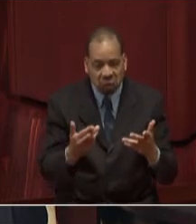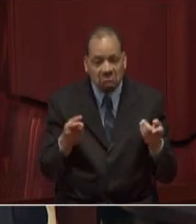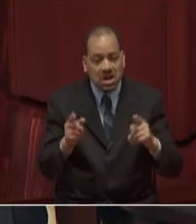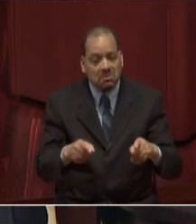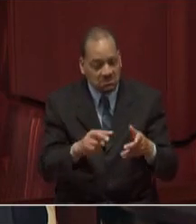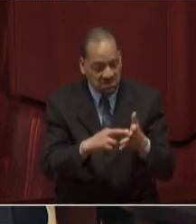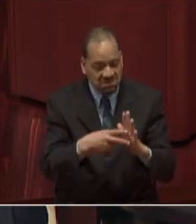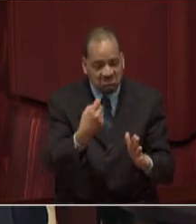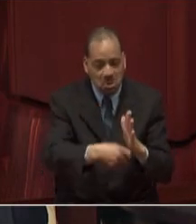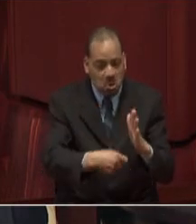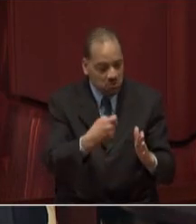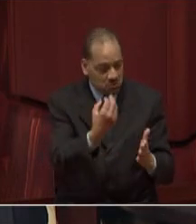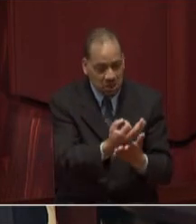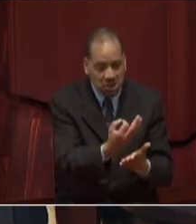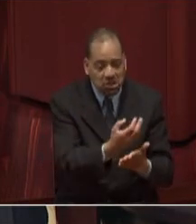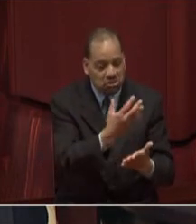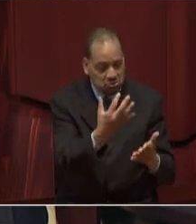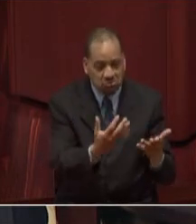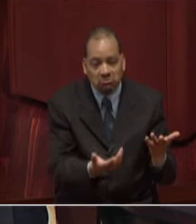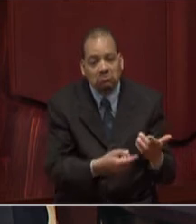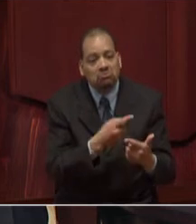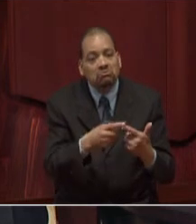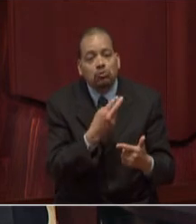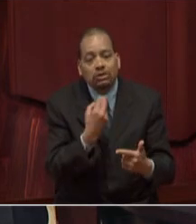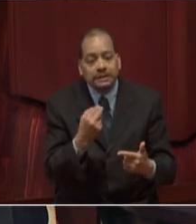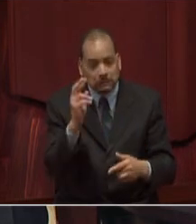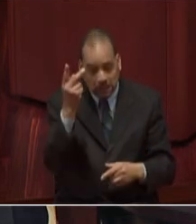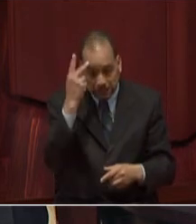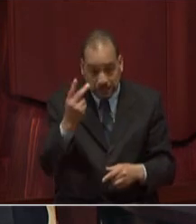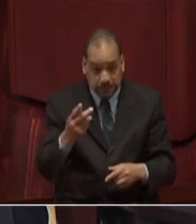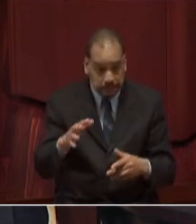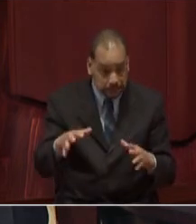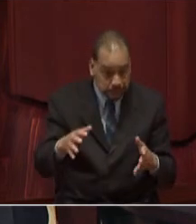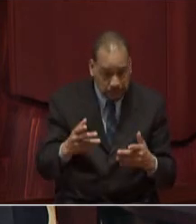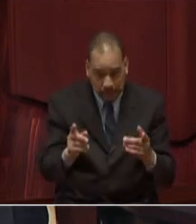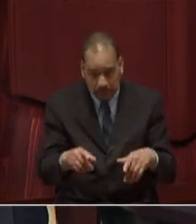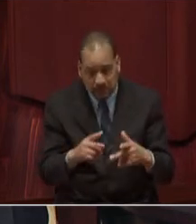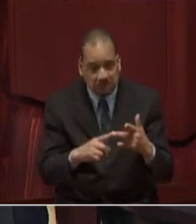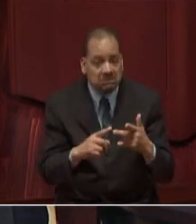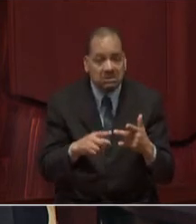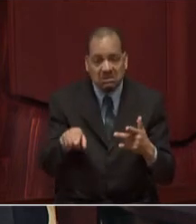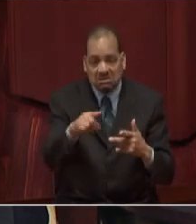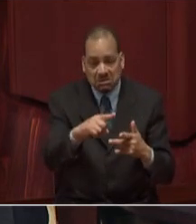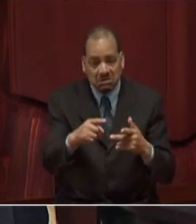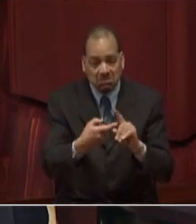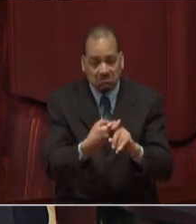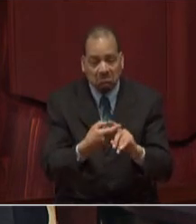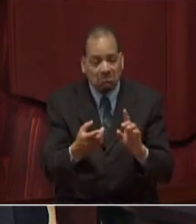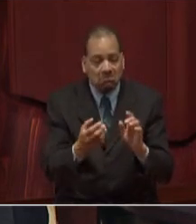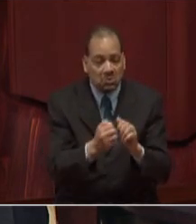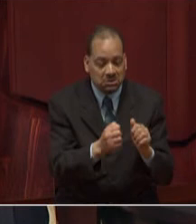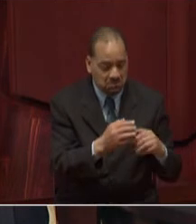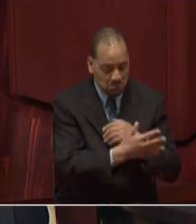the risks politically, vis-a-vis allies, and so forth. So the military welcomed this